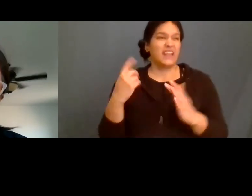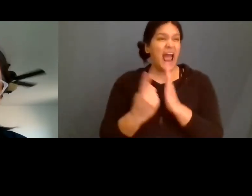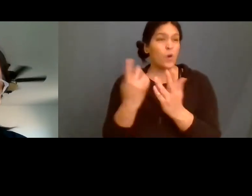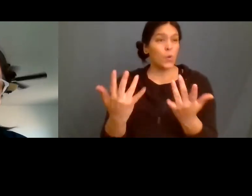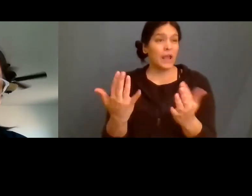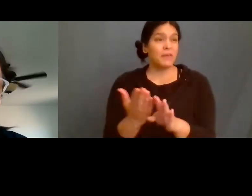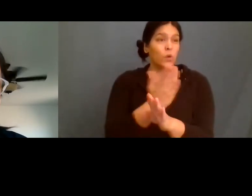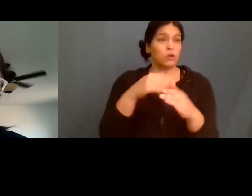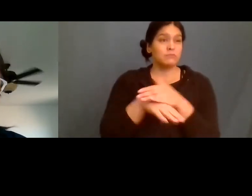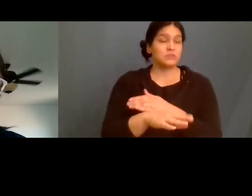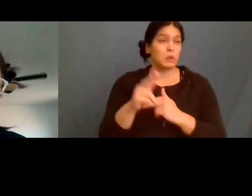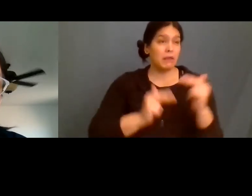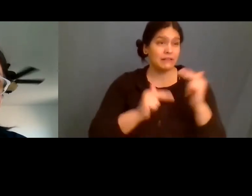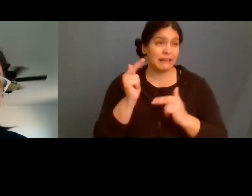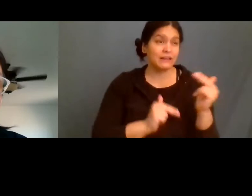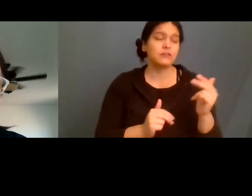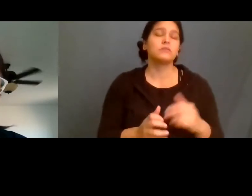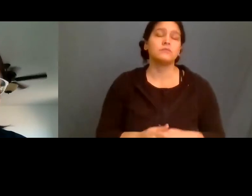And it's really,